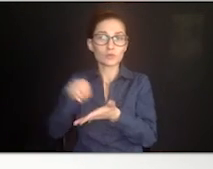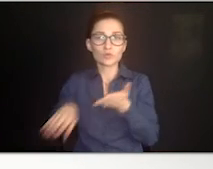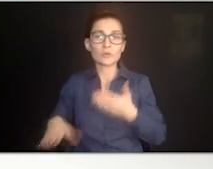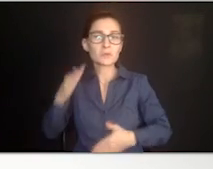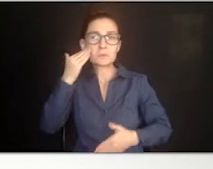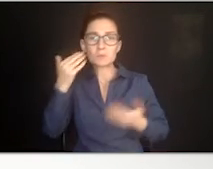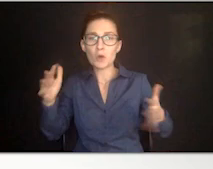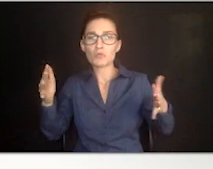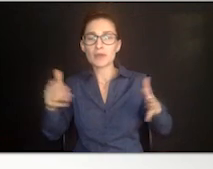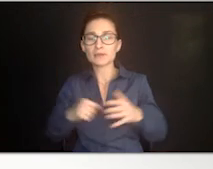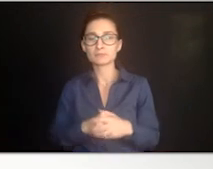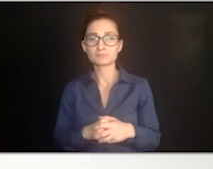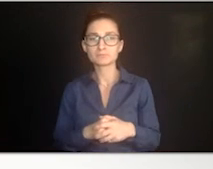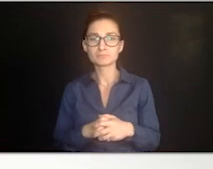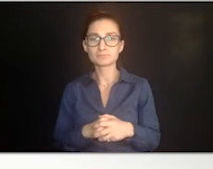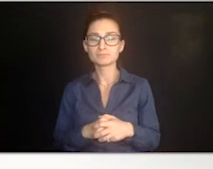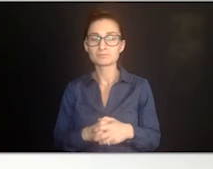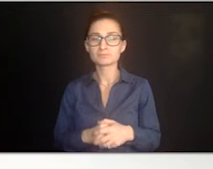it works for them.